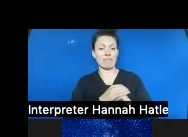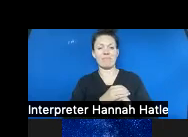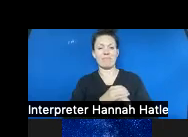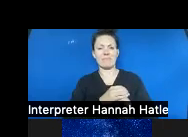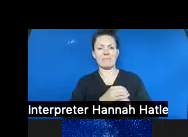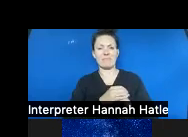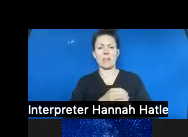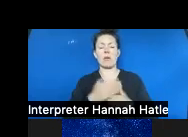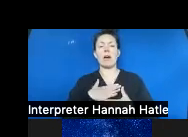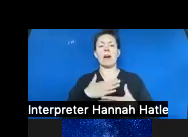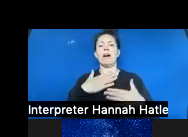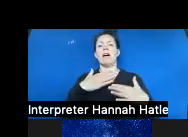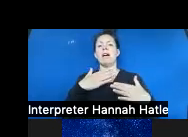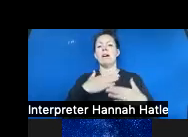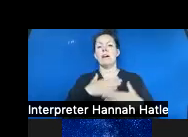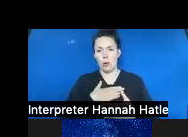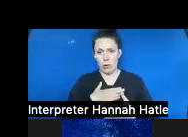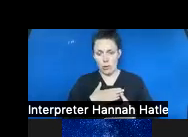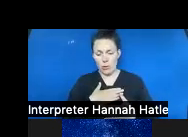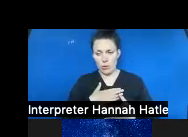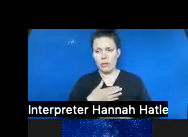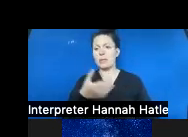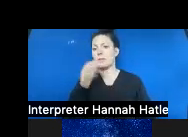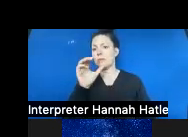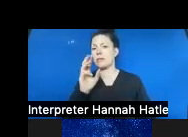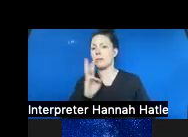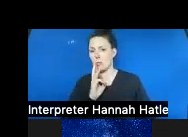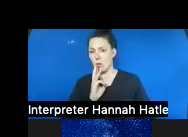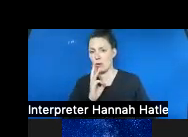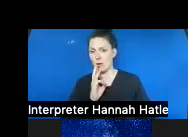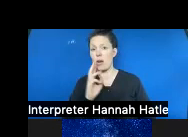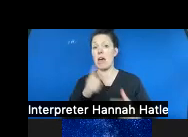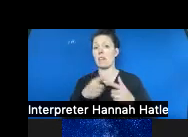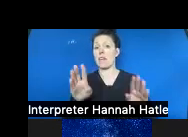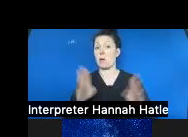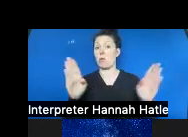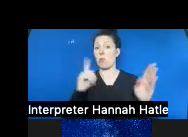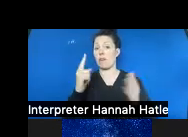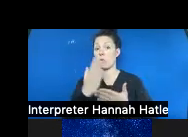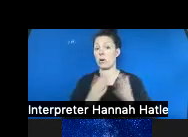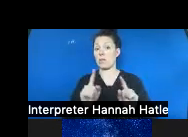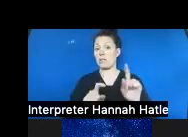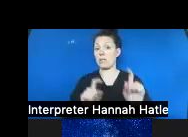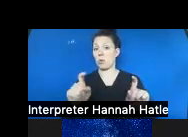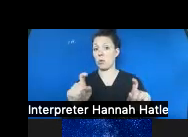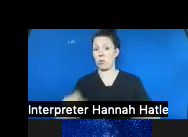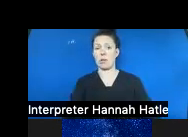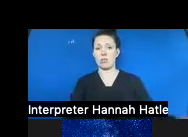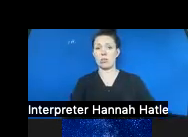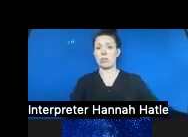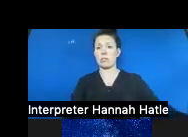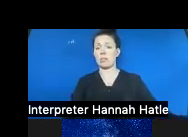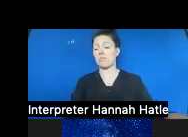Okay, I'm gonna take a breath and a sip of water. And I'm just gonna open it up for some questions. Anyone want to story